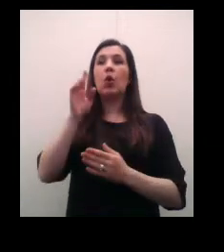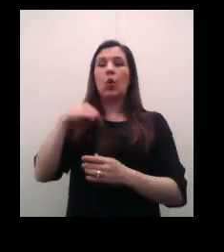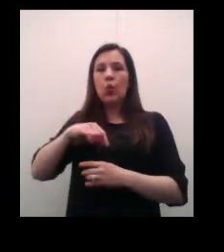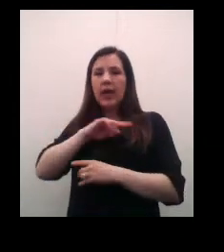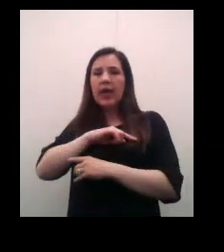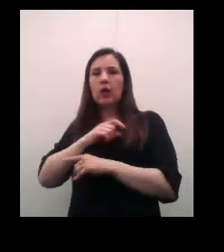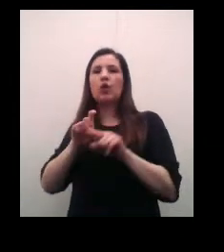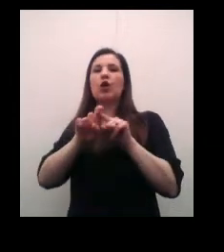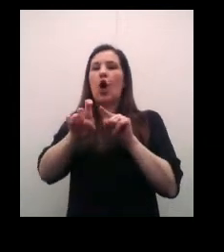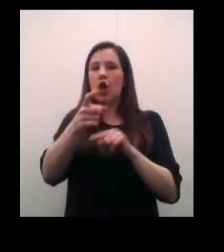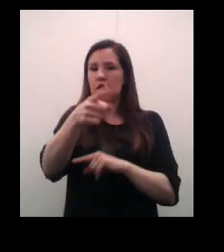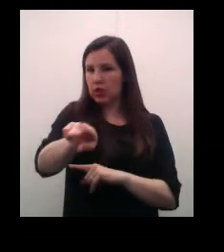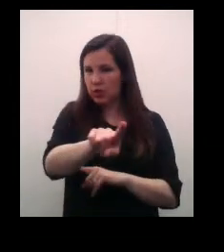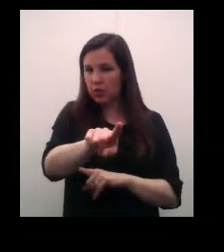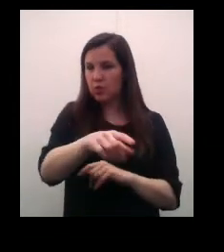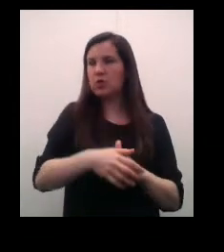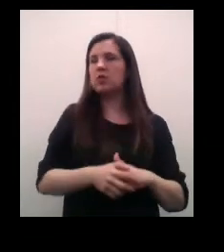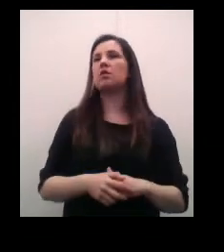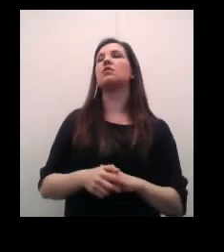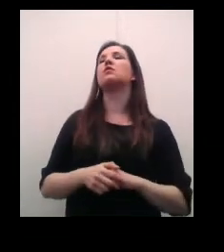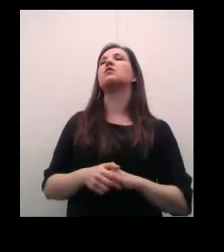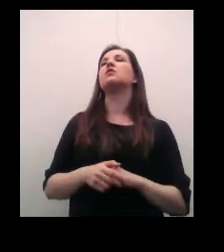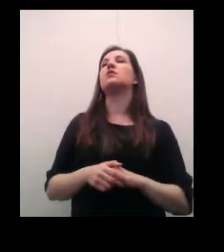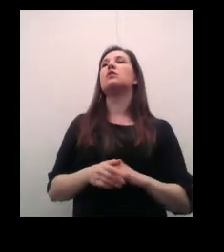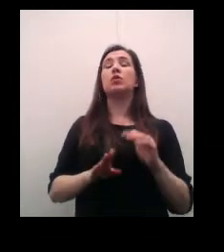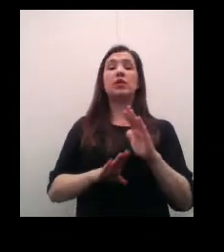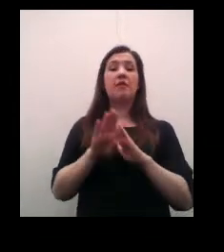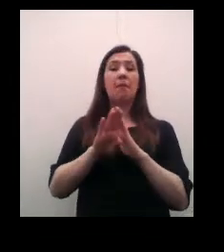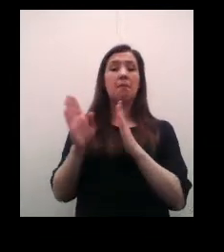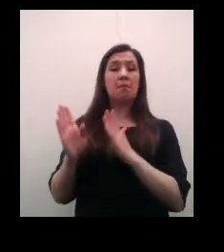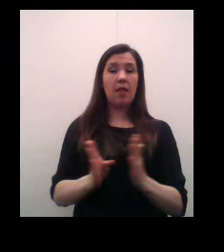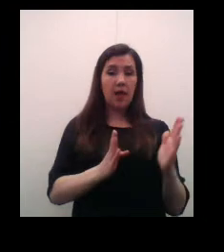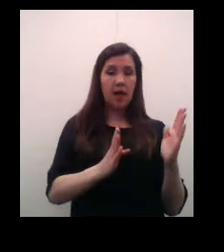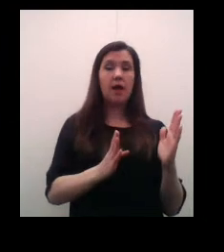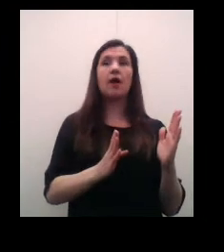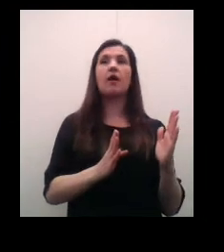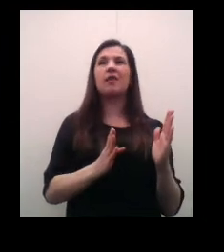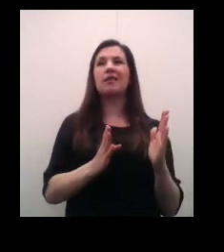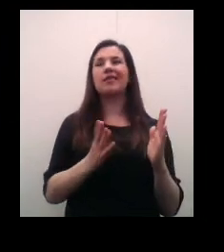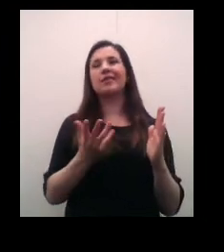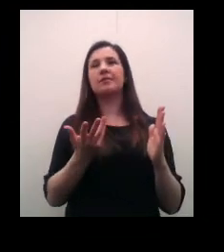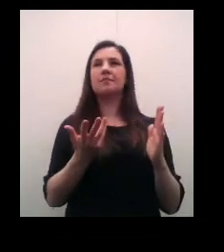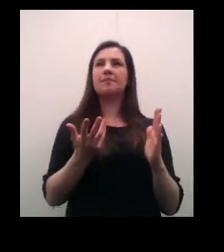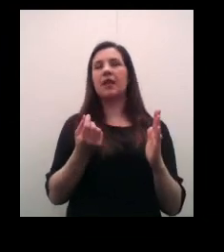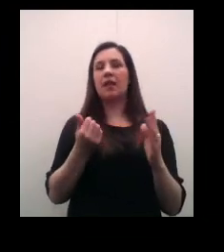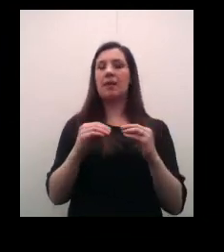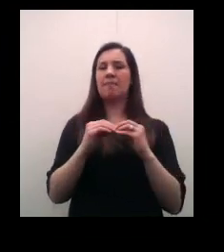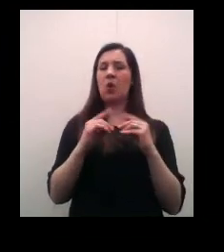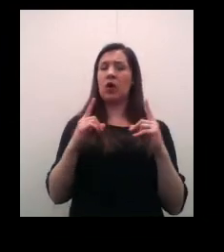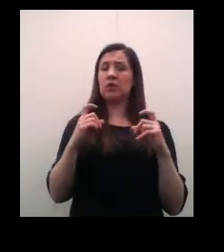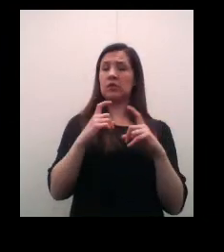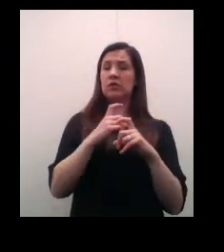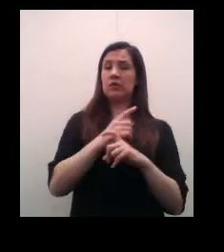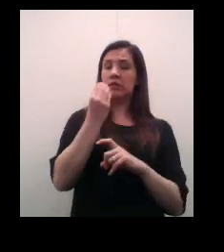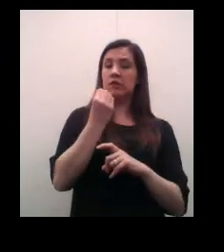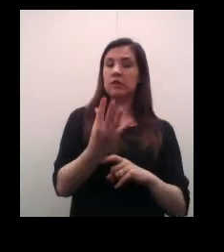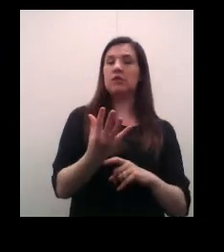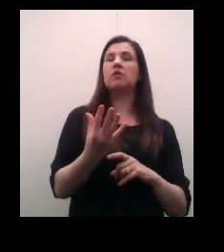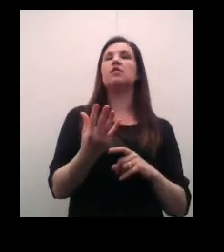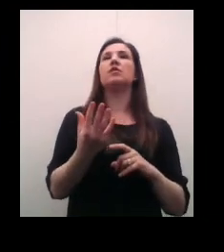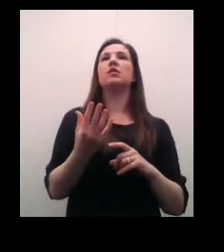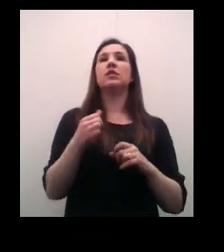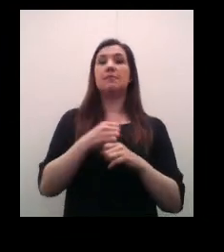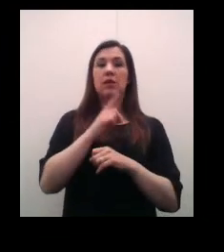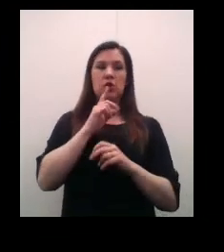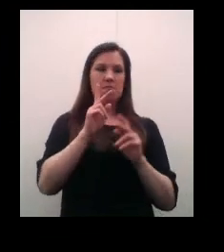you. And now we are developing a plan that is going to have to be a little bit more complicated to make sure that